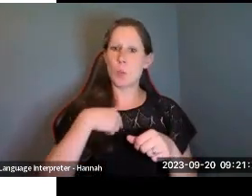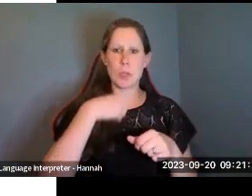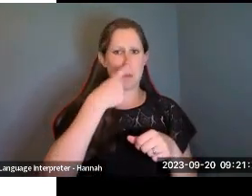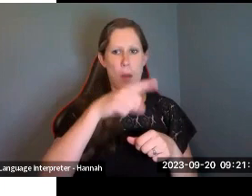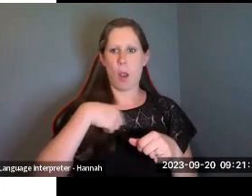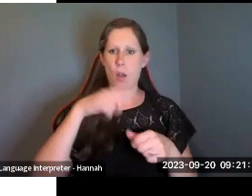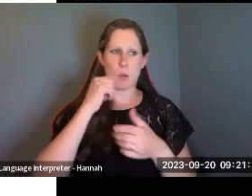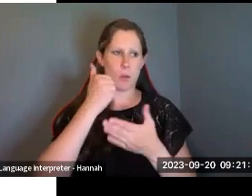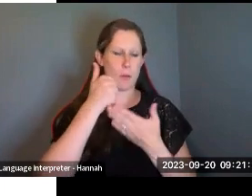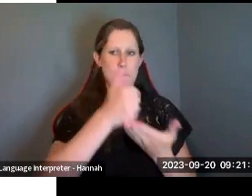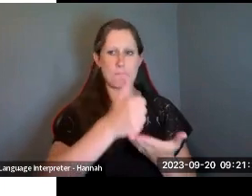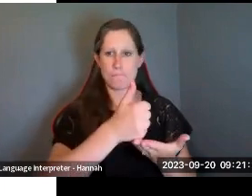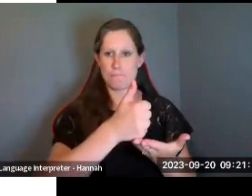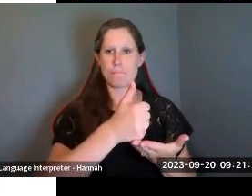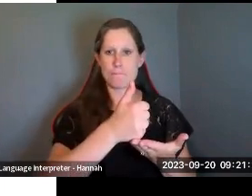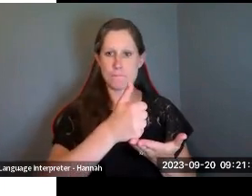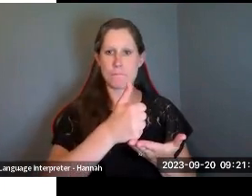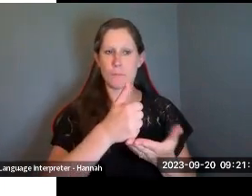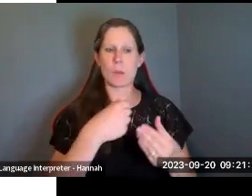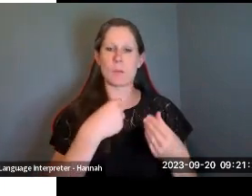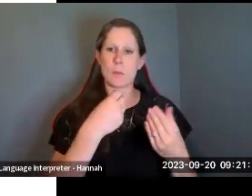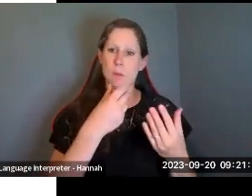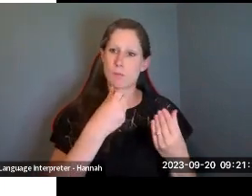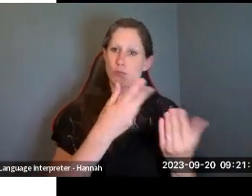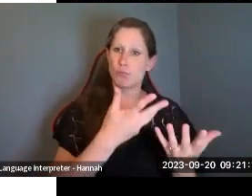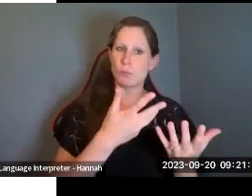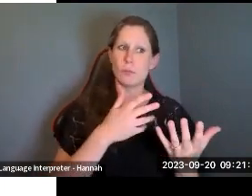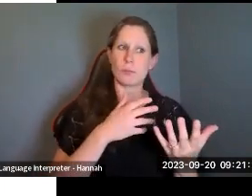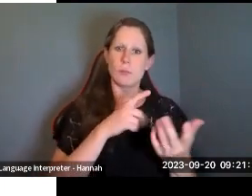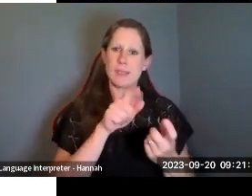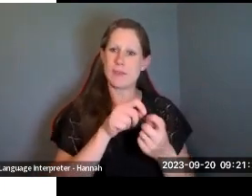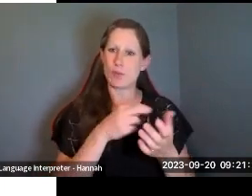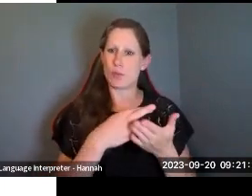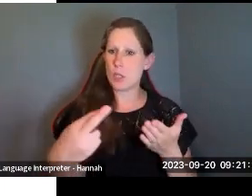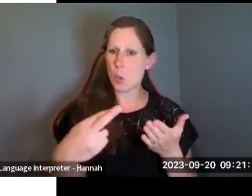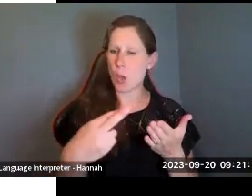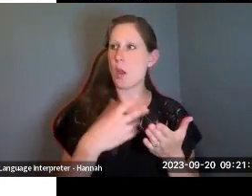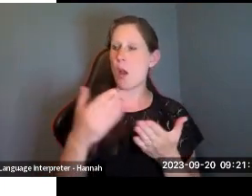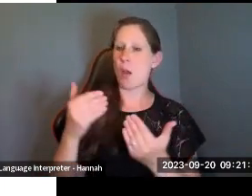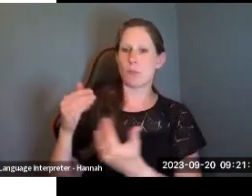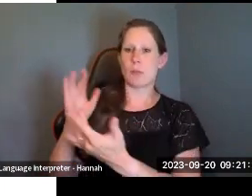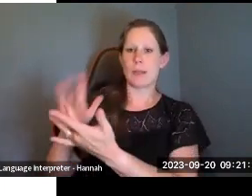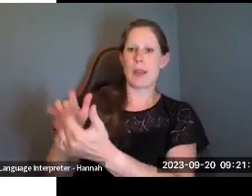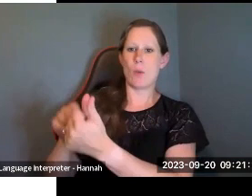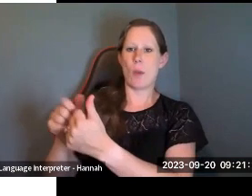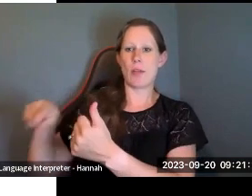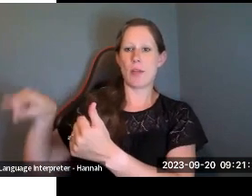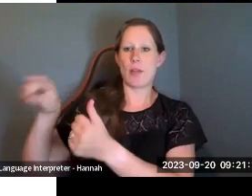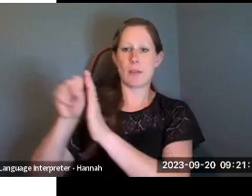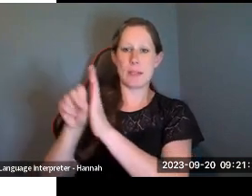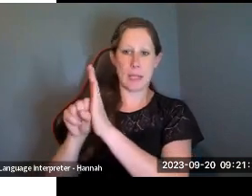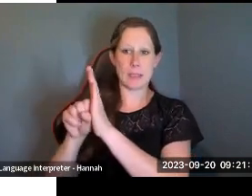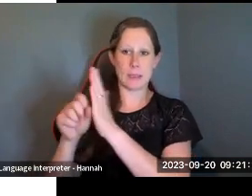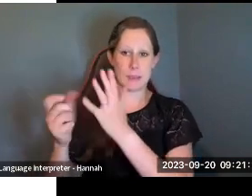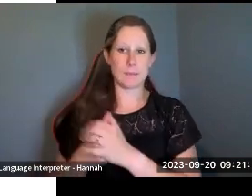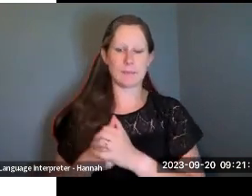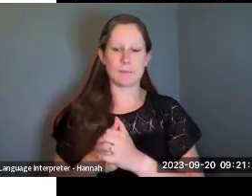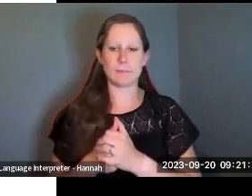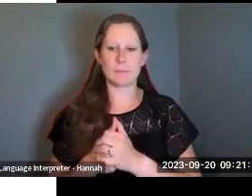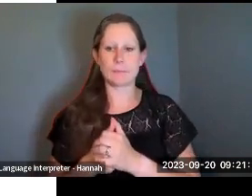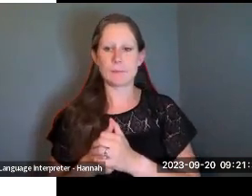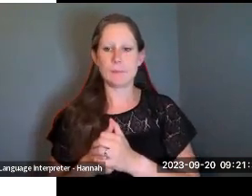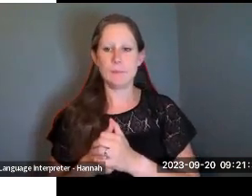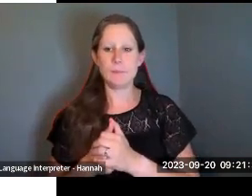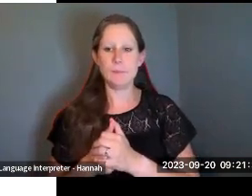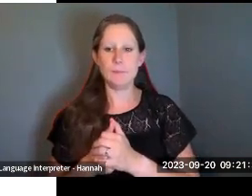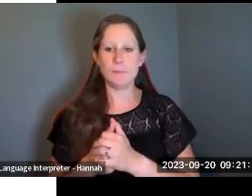help make those connections as we're able as well at the state level. We likely have